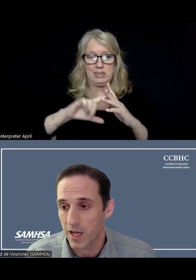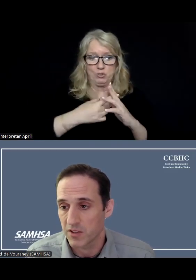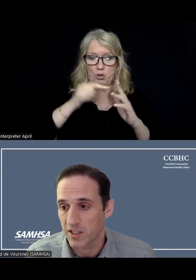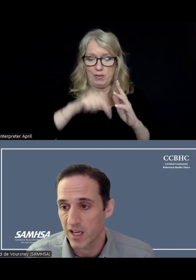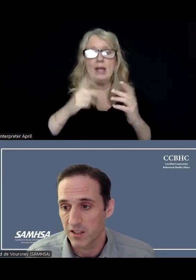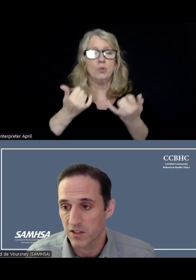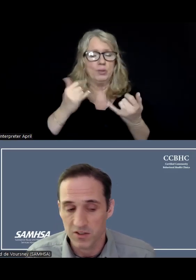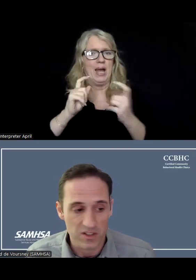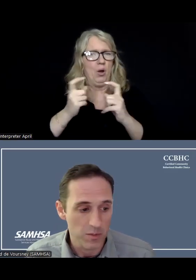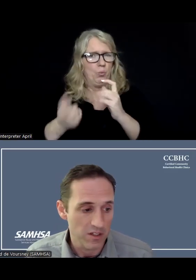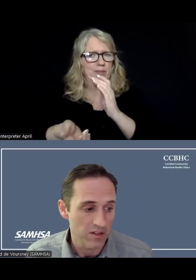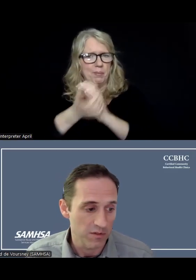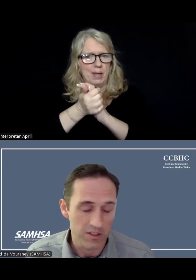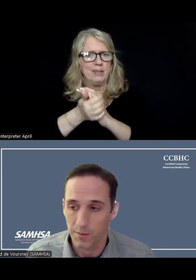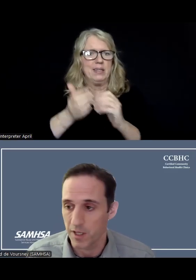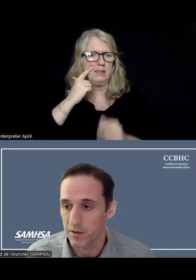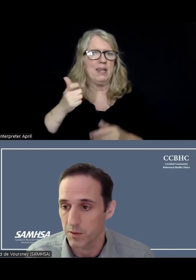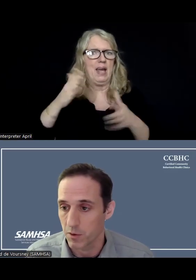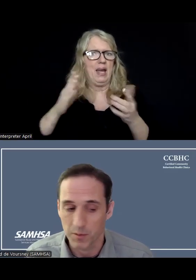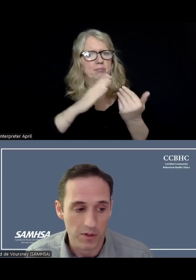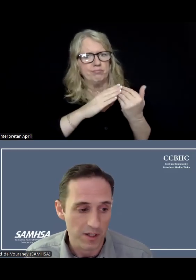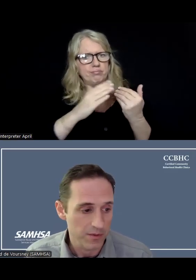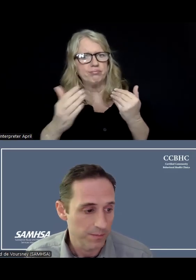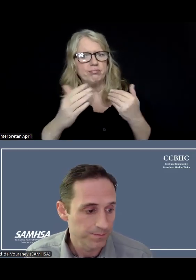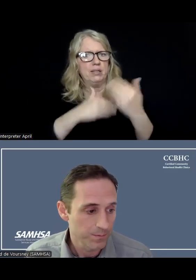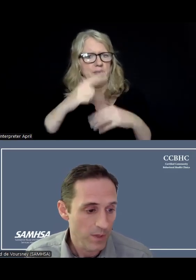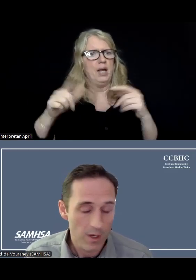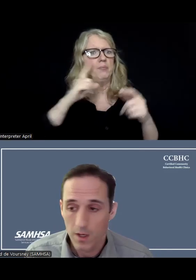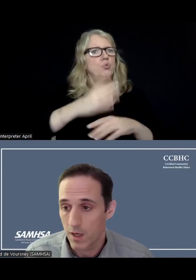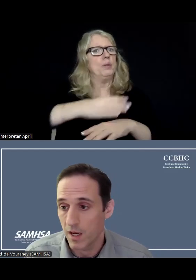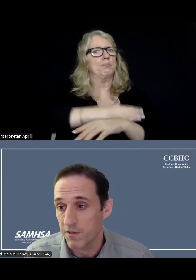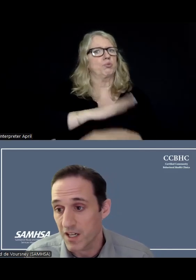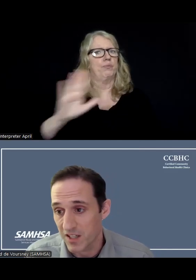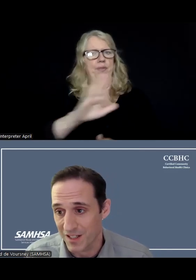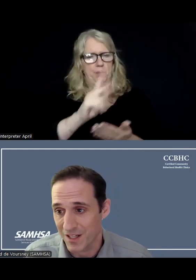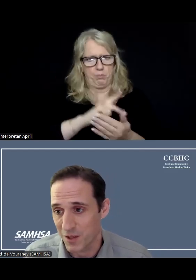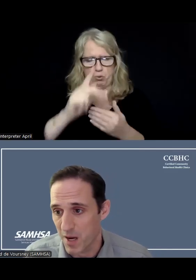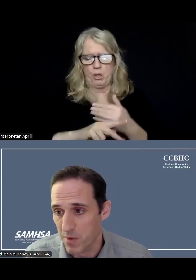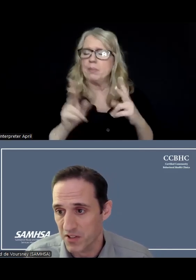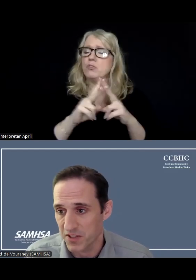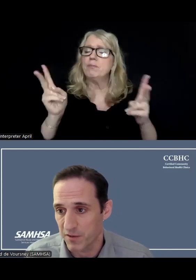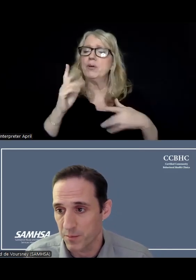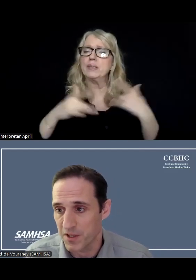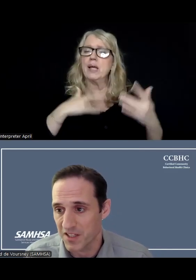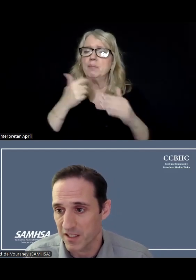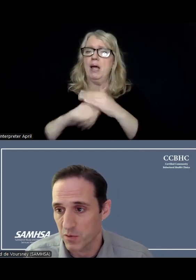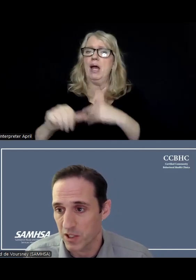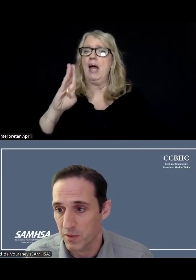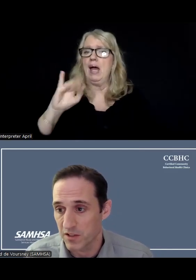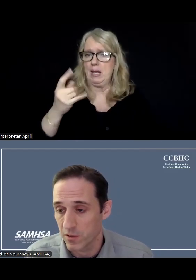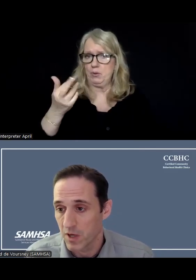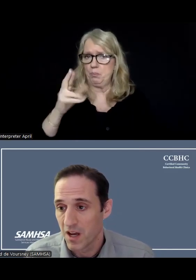program to allow states to add additional CCBHCs over time, allowing to grow their programs. And very excitingly, under the Bipartisan Safer Communities